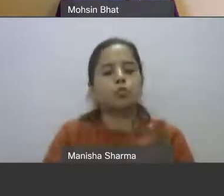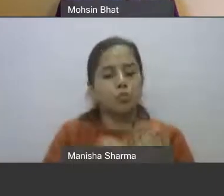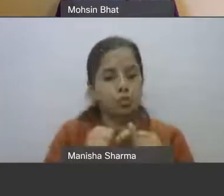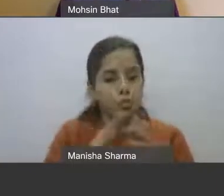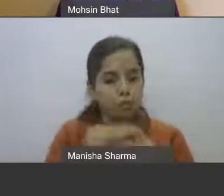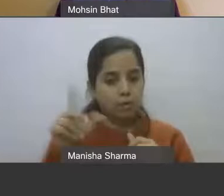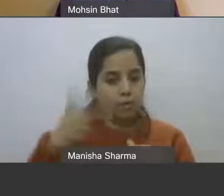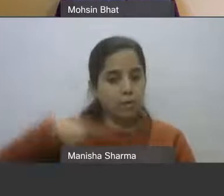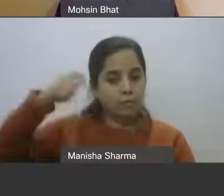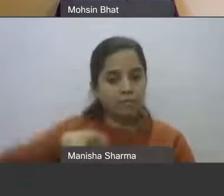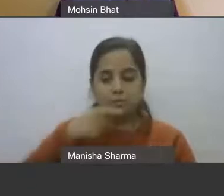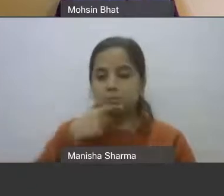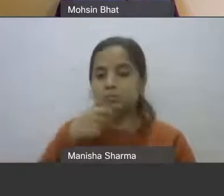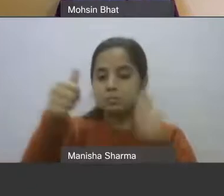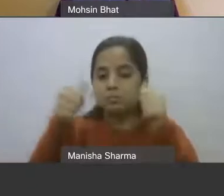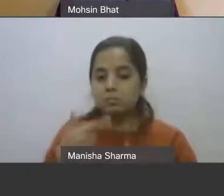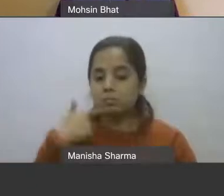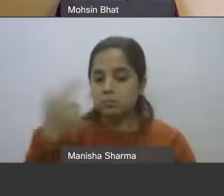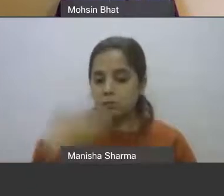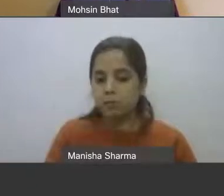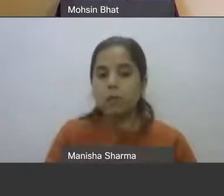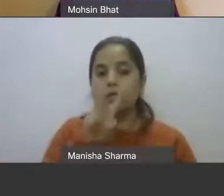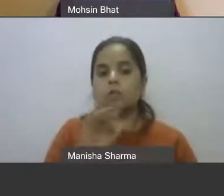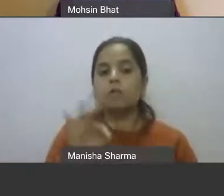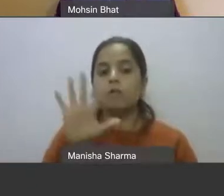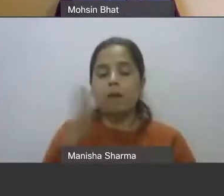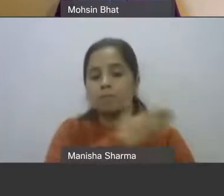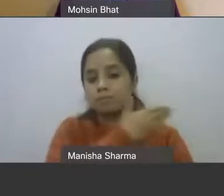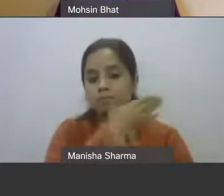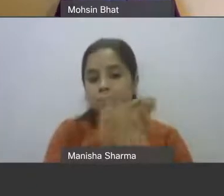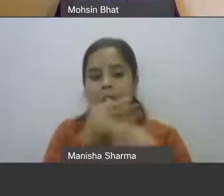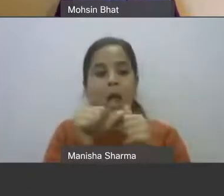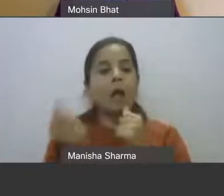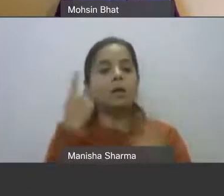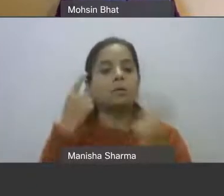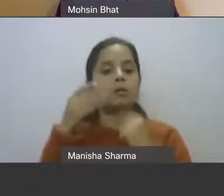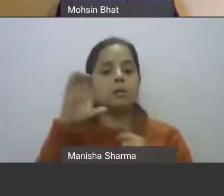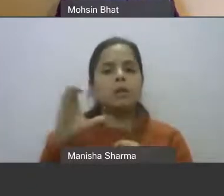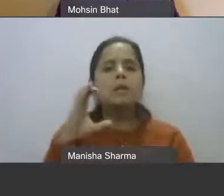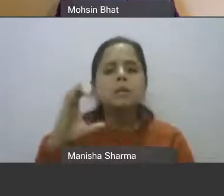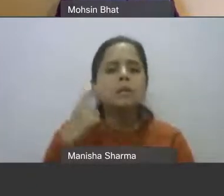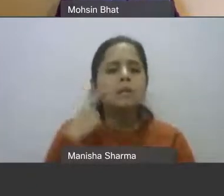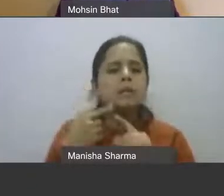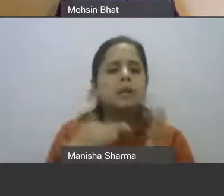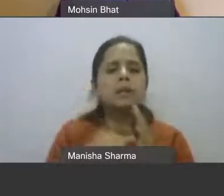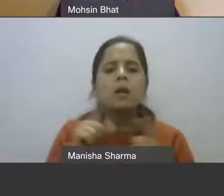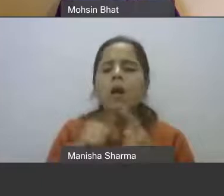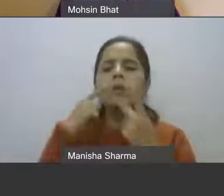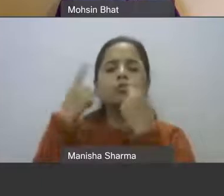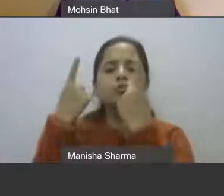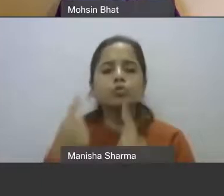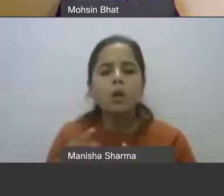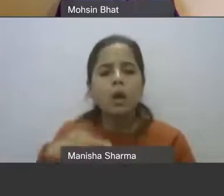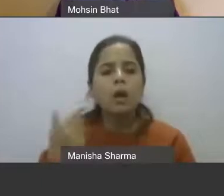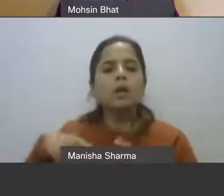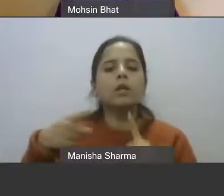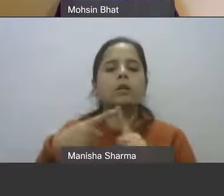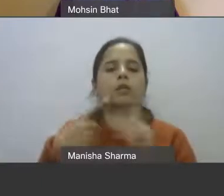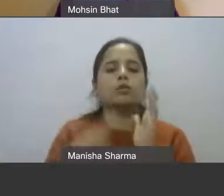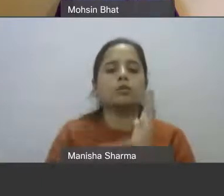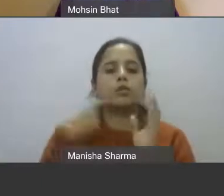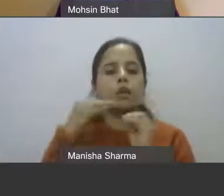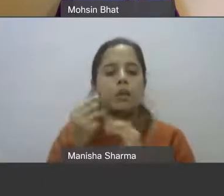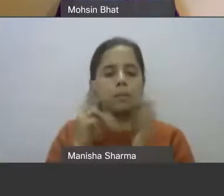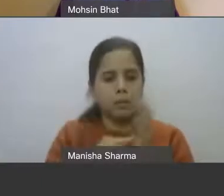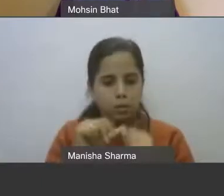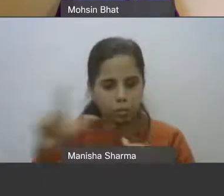of you may know, until 2005 in Assam, citizenship determination used to happen under the tribunal set up under the